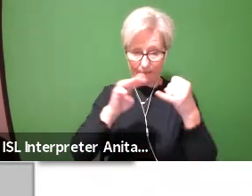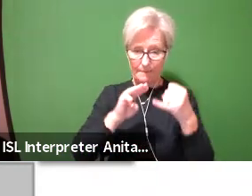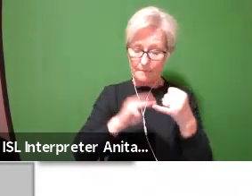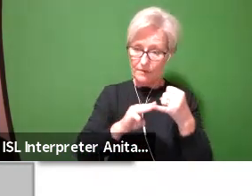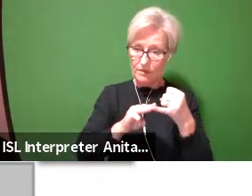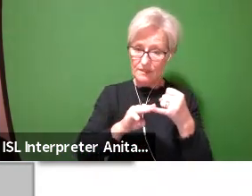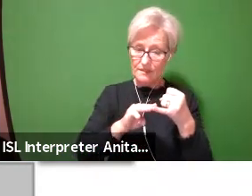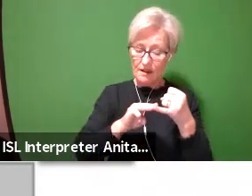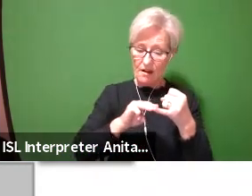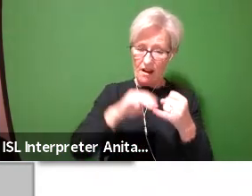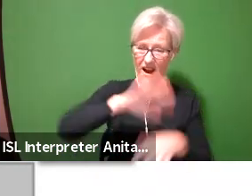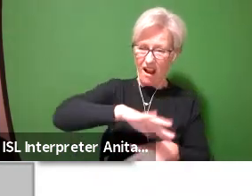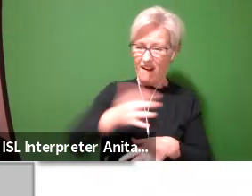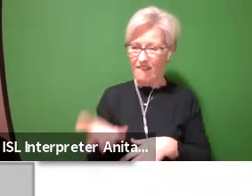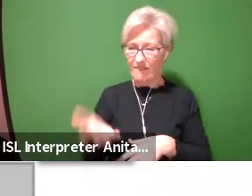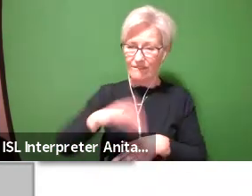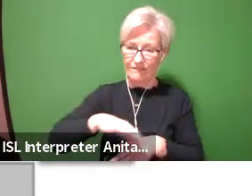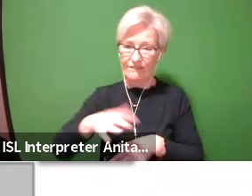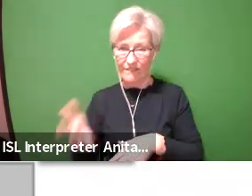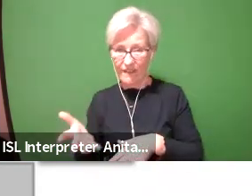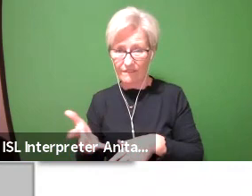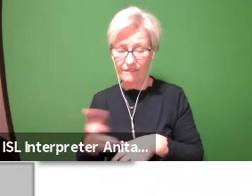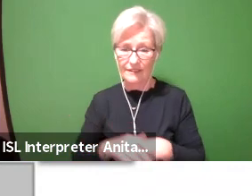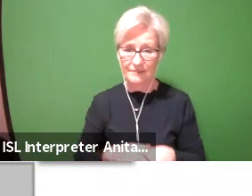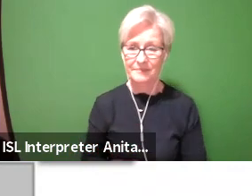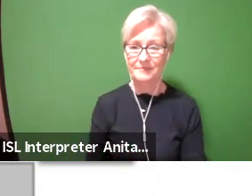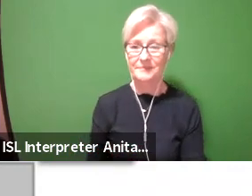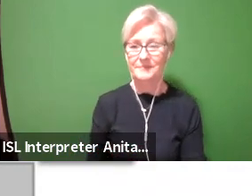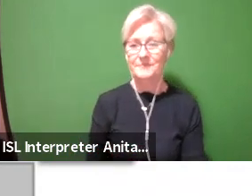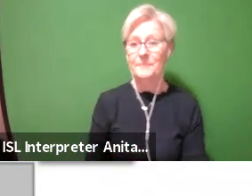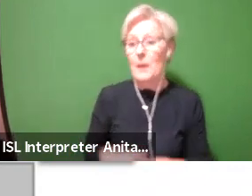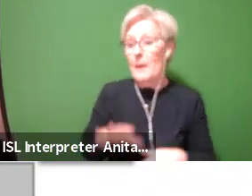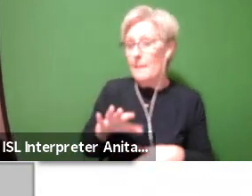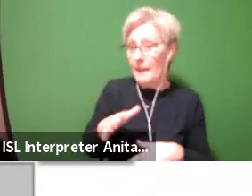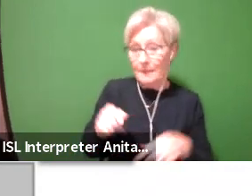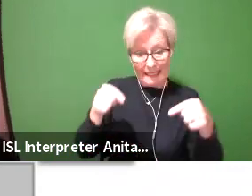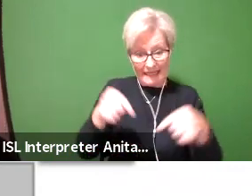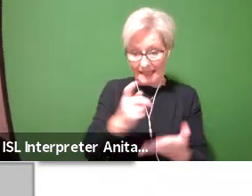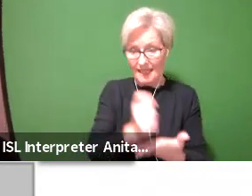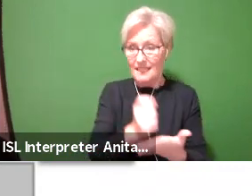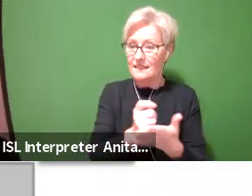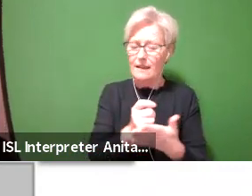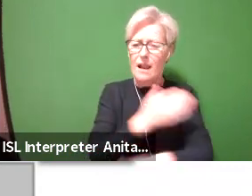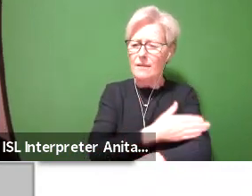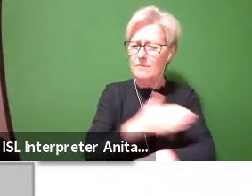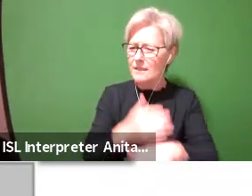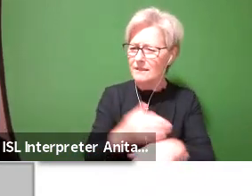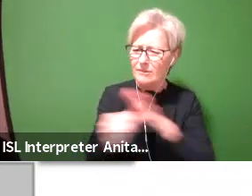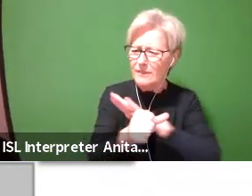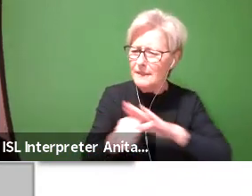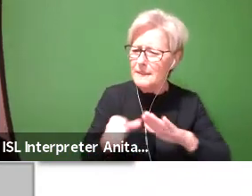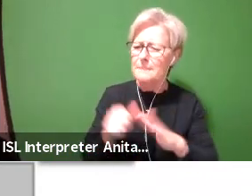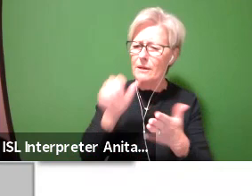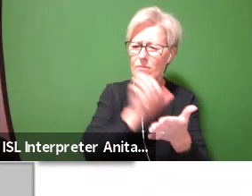period 1 month, and then it's another 2 or 3 months before you have a next period. And you may at this stage also be starting to experience some of the symptoms